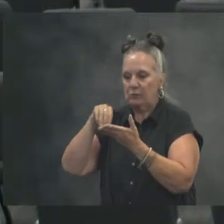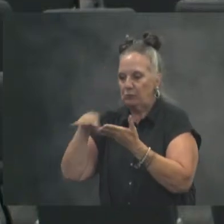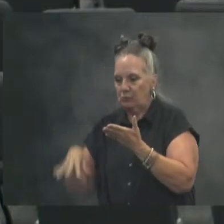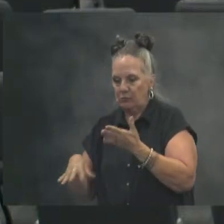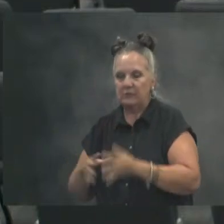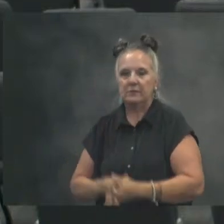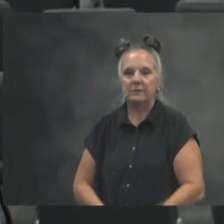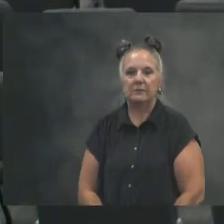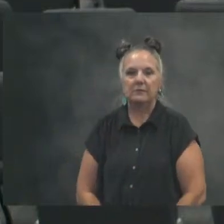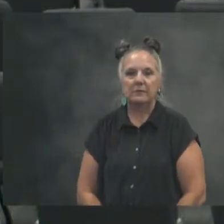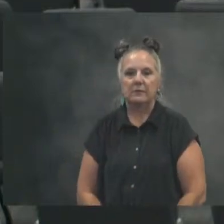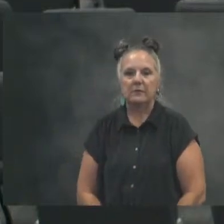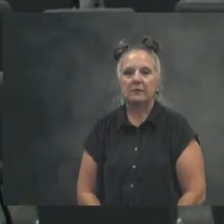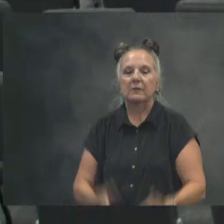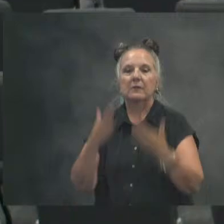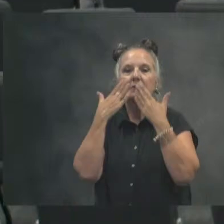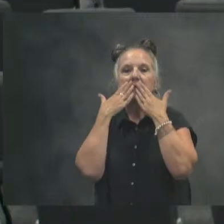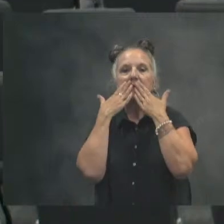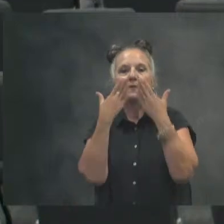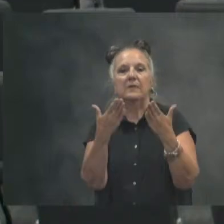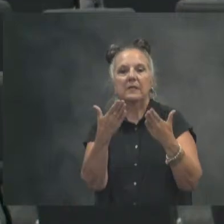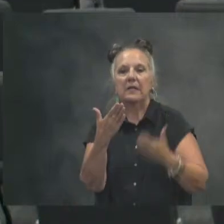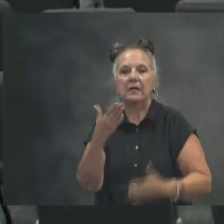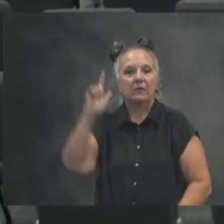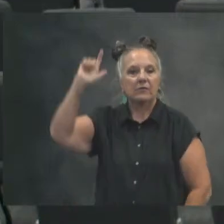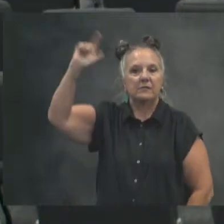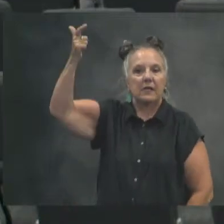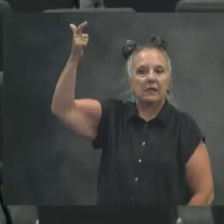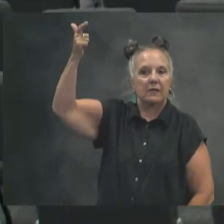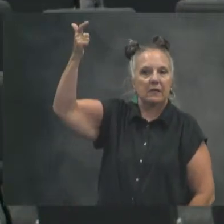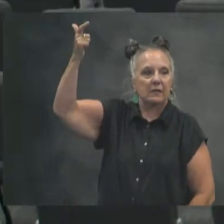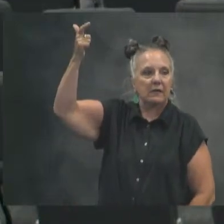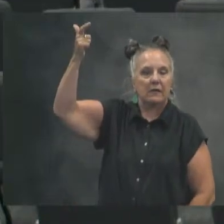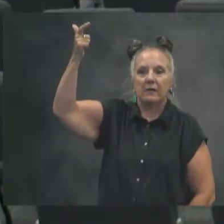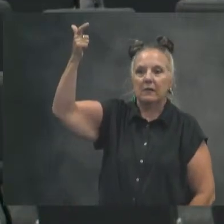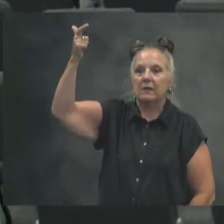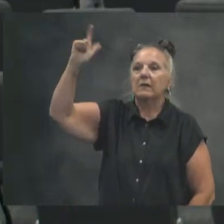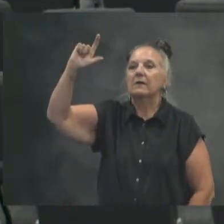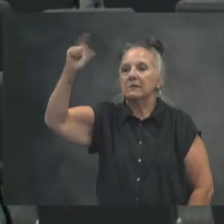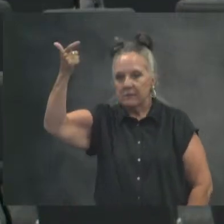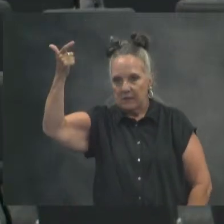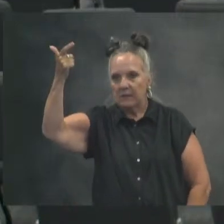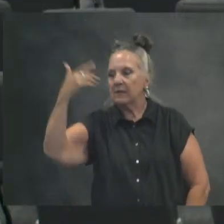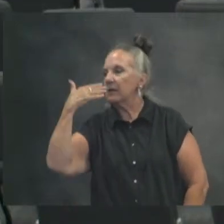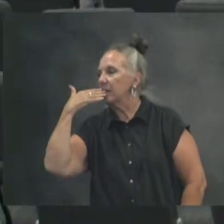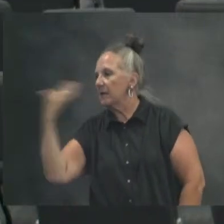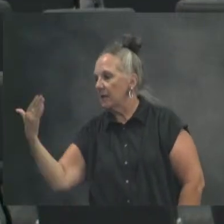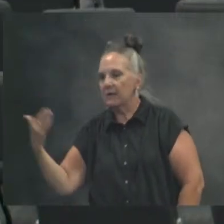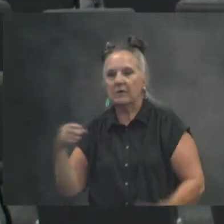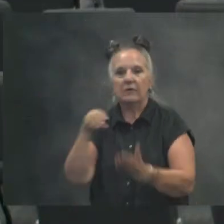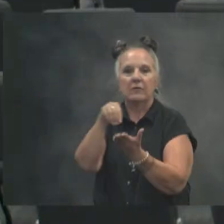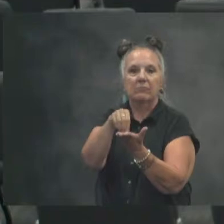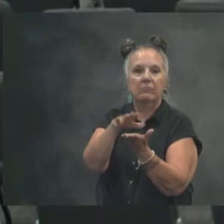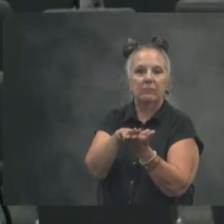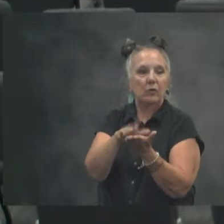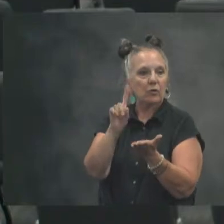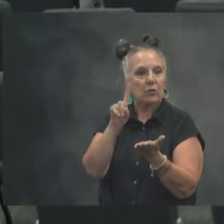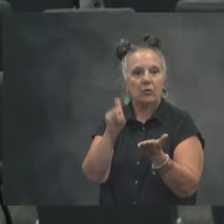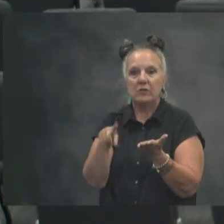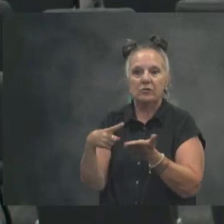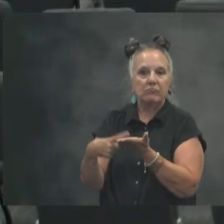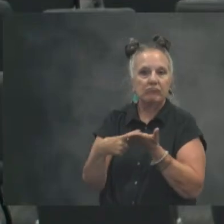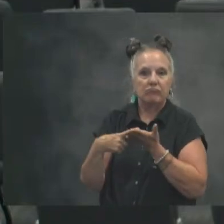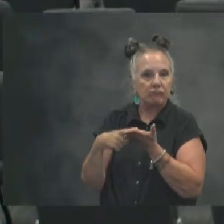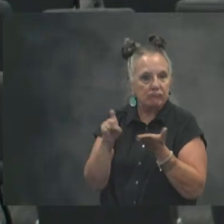students. Thank you, Mr. Stauffer. Is there a second, please? Second. Thank you, Mr. Bickford. Any questions, any